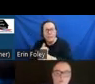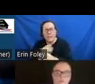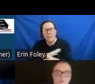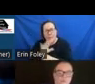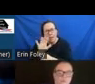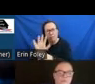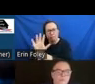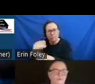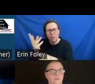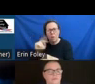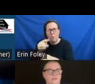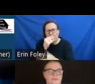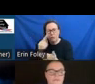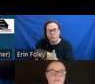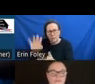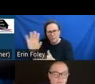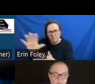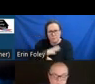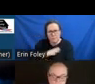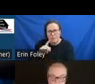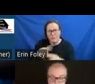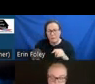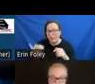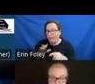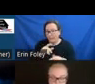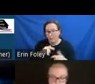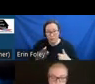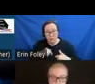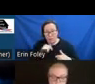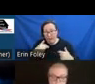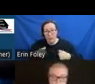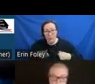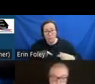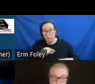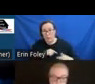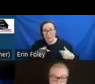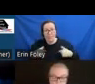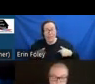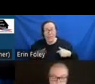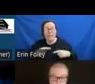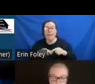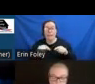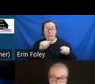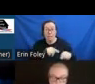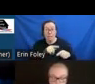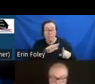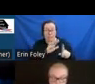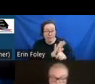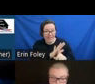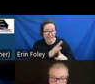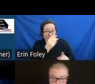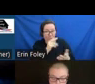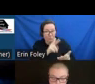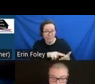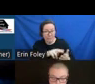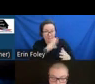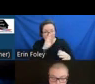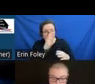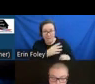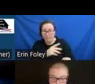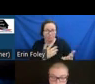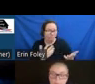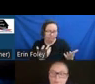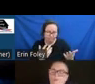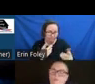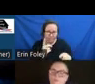food stamps. And I know that some people have been told by their AFC agencies they